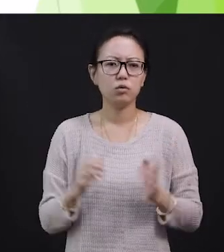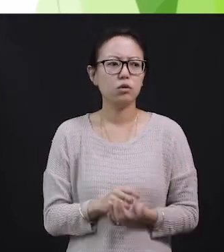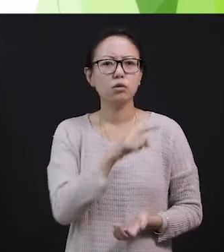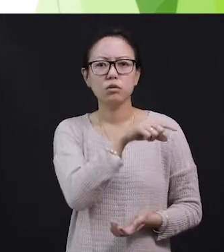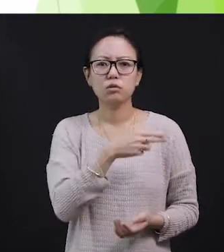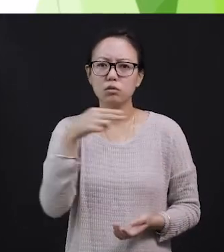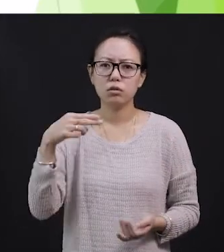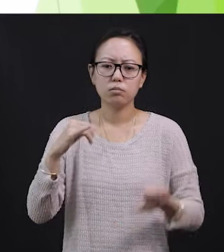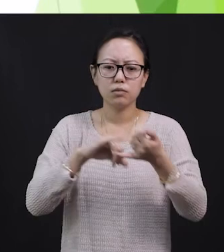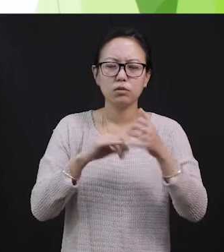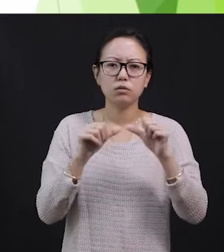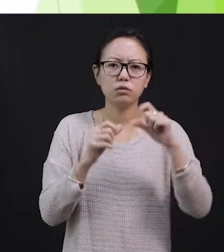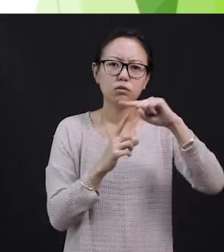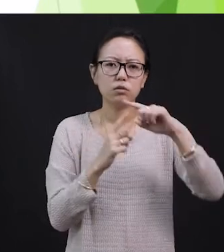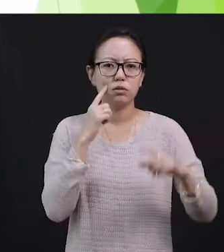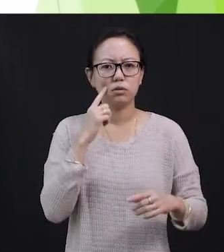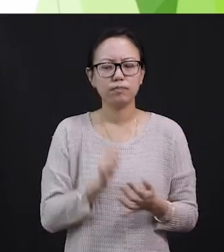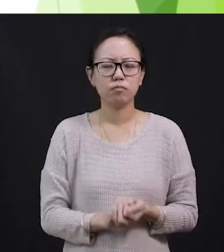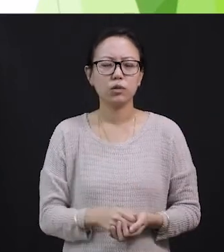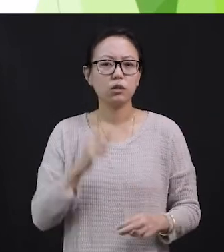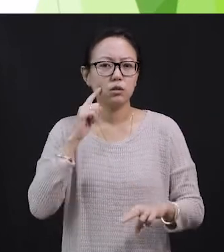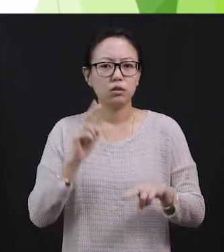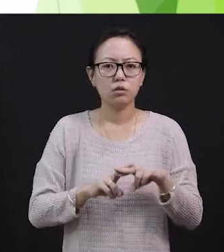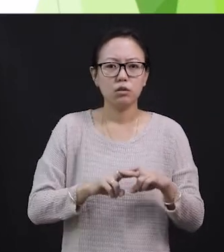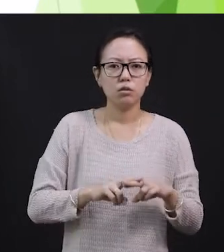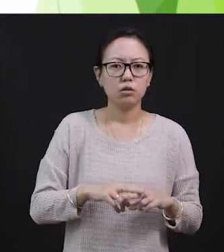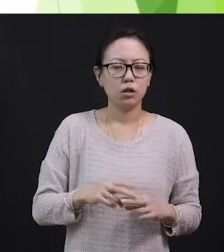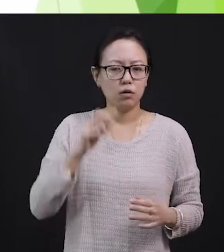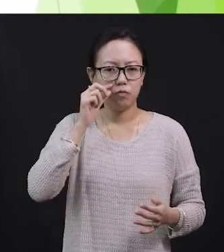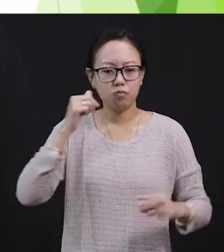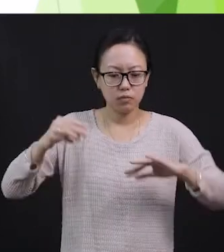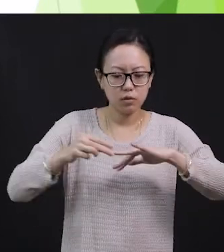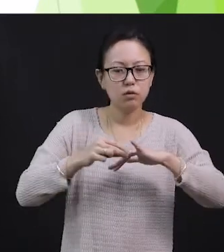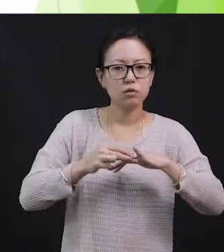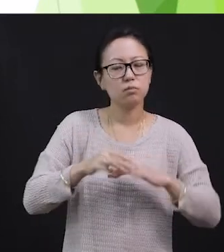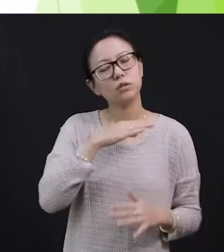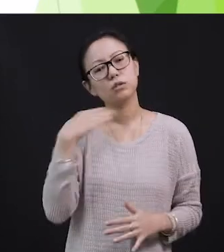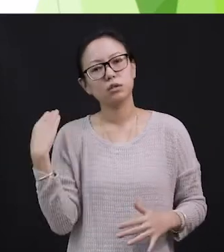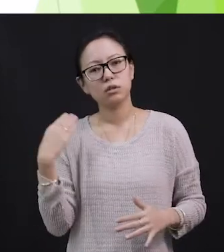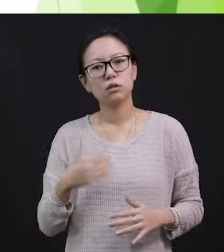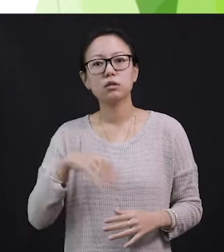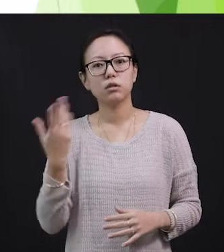sati, where if your husband dies before you, the woman was not supposed to live but was supposed to